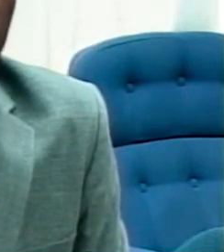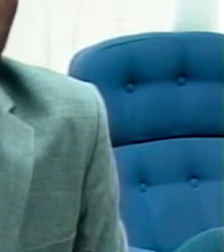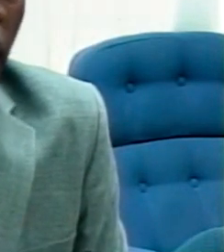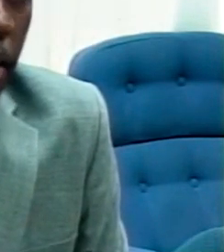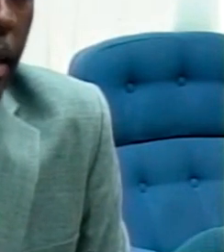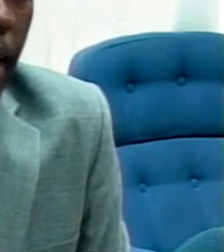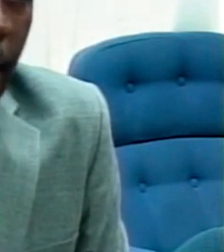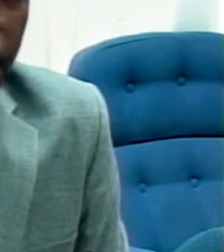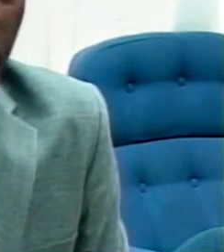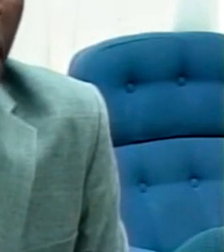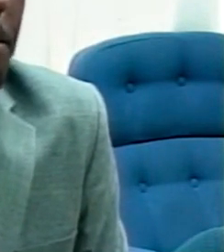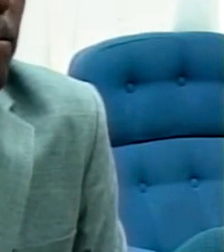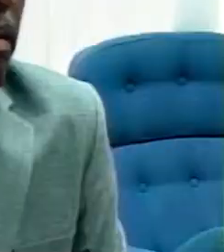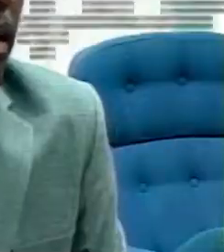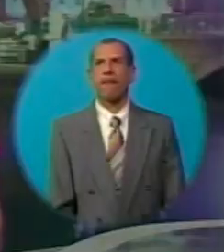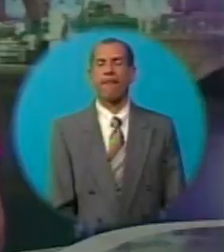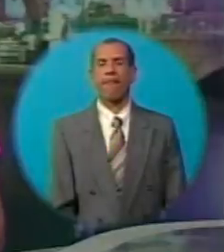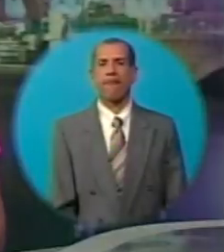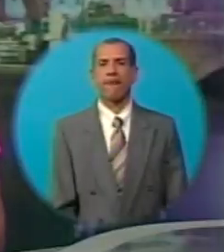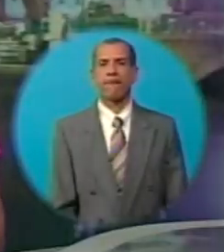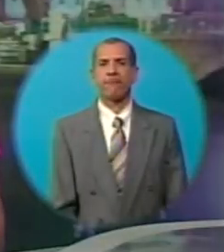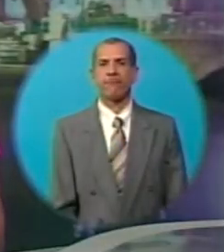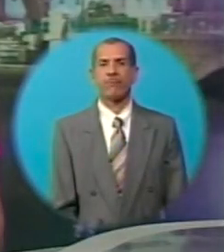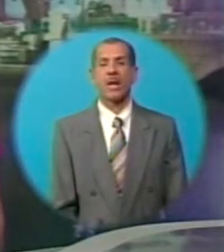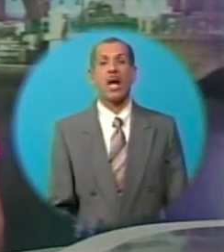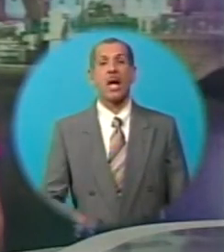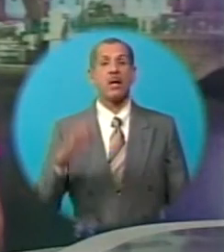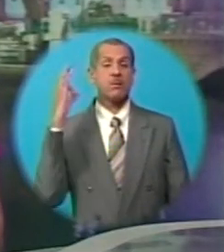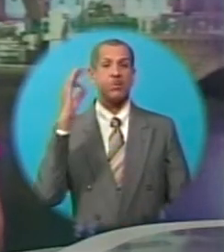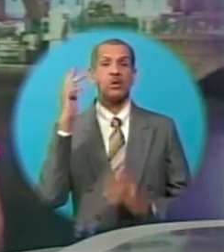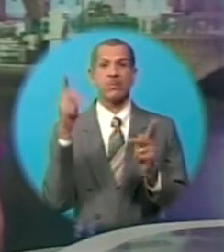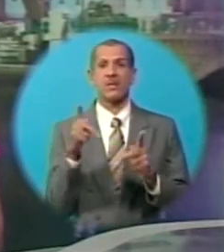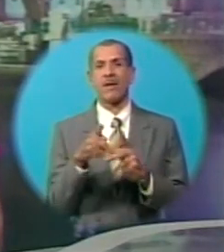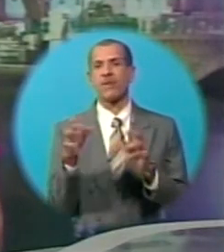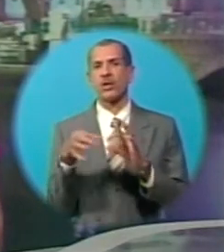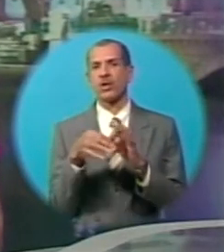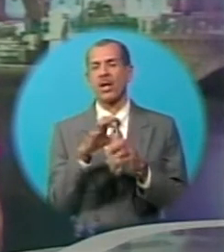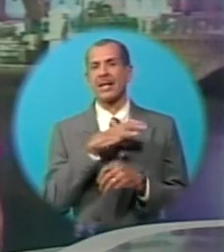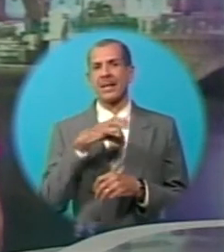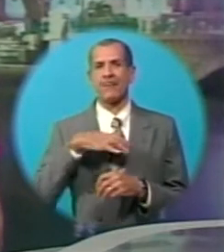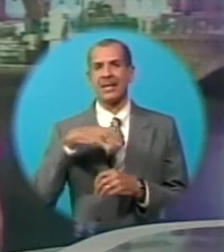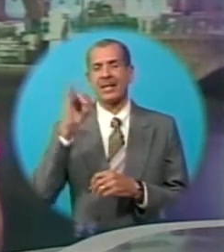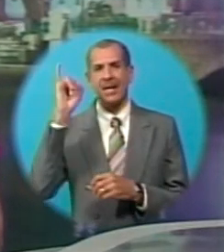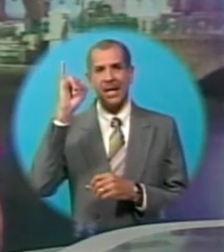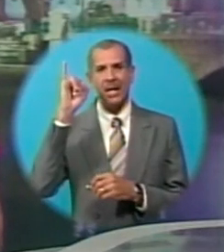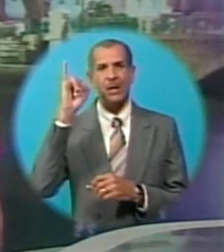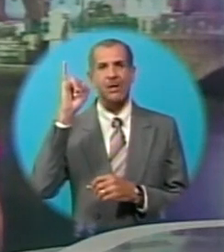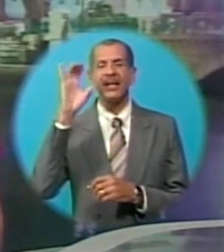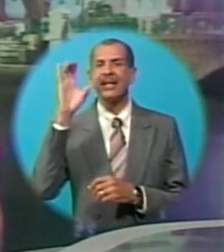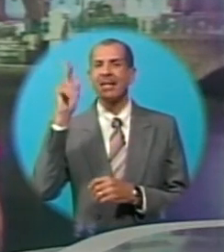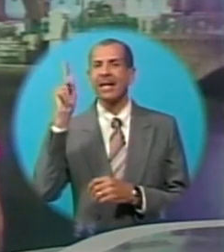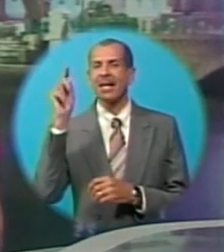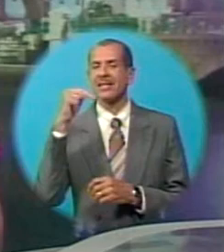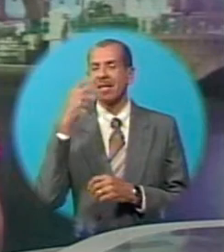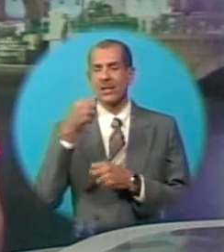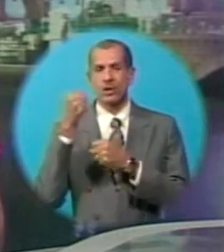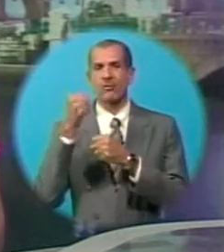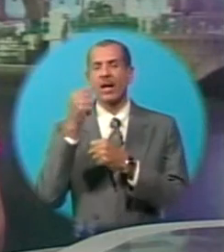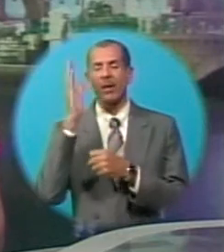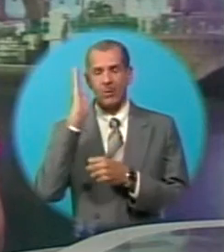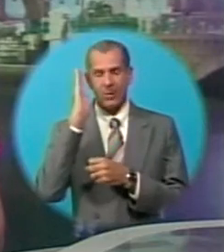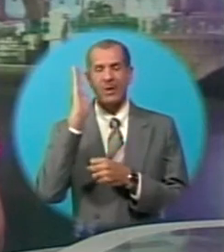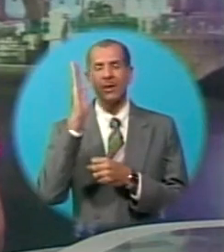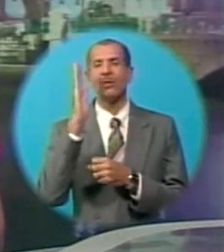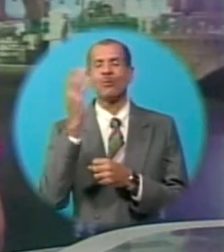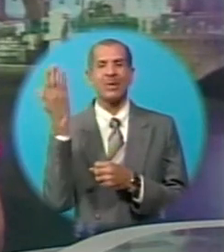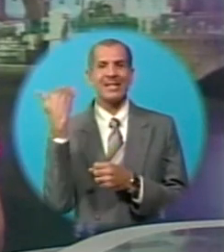bodies very shortly on that. And a spokesperson of the Joint Committee, Ingrid King, insists the strike action was a success. She's